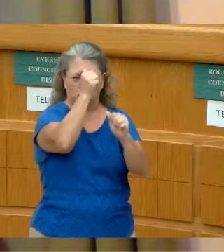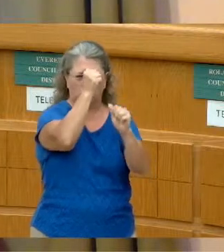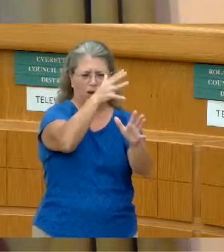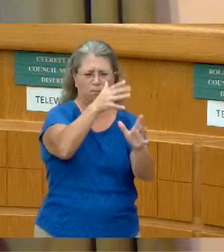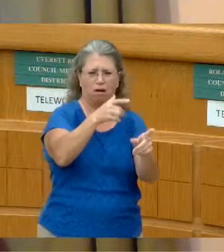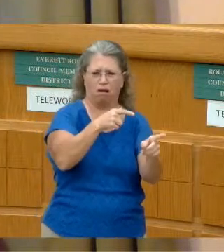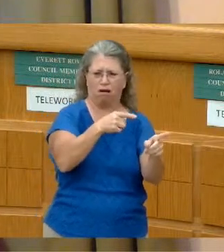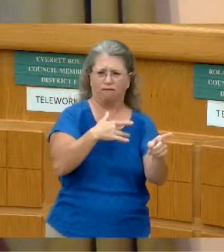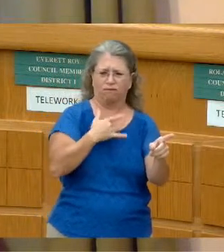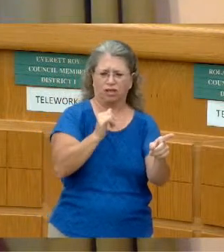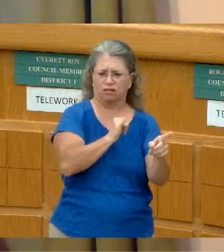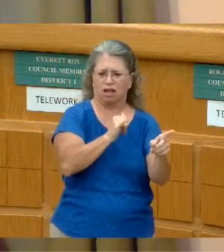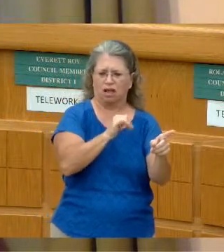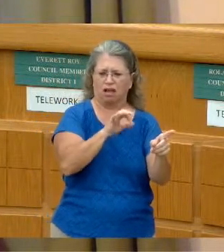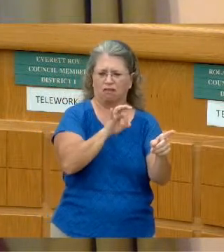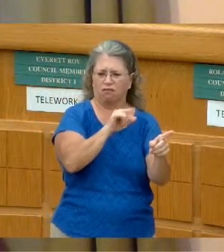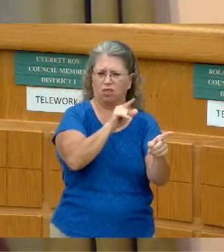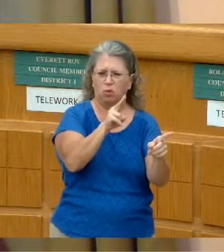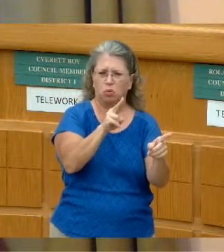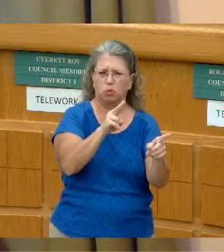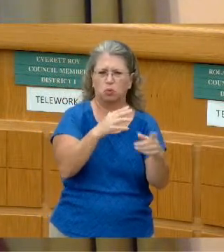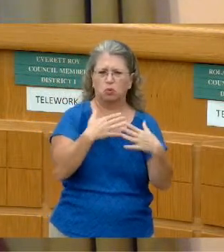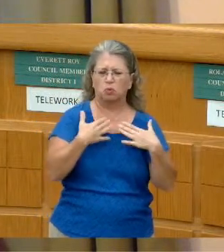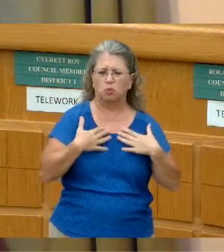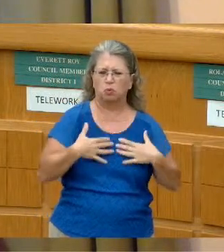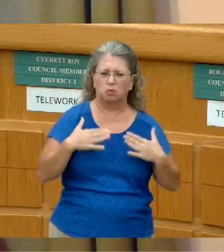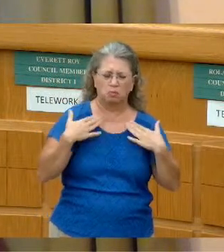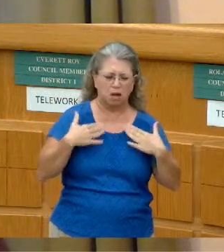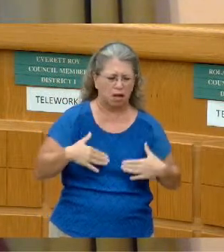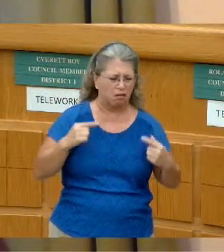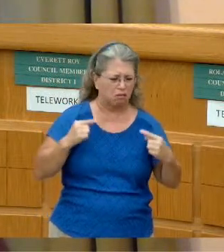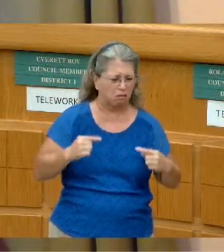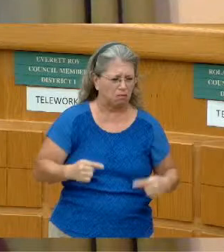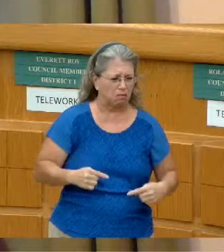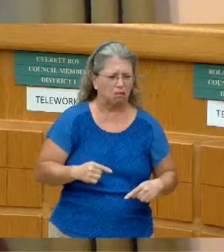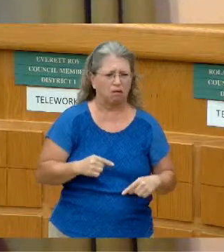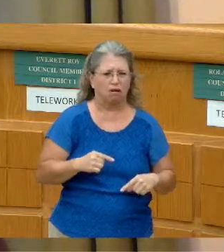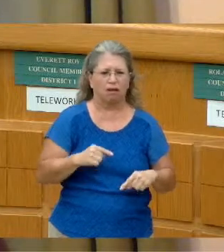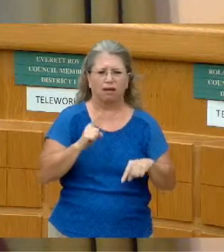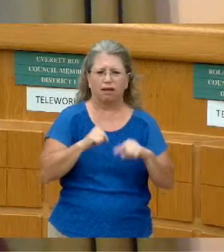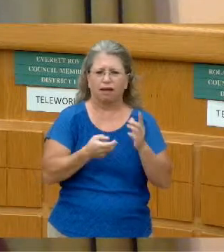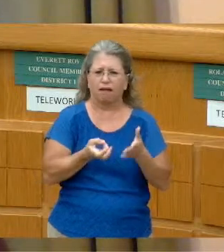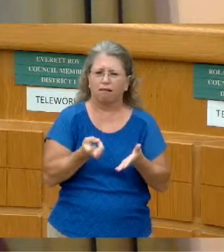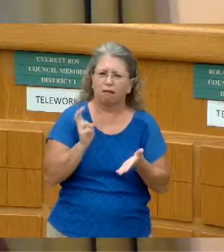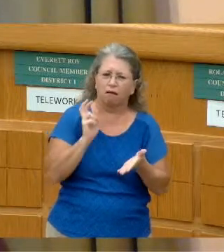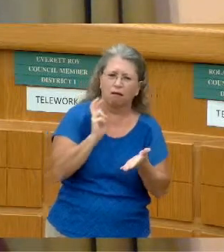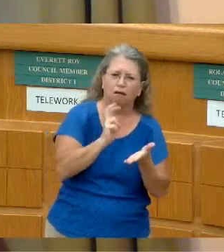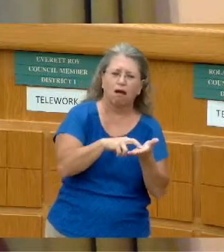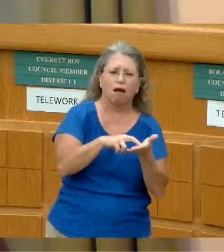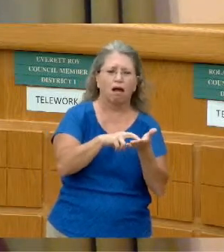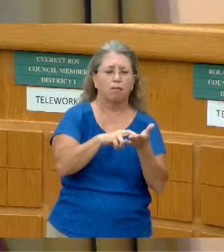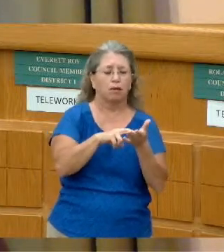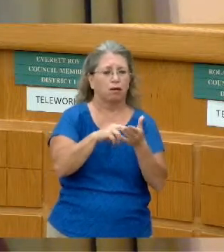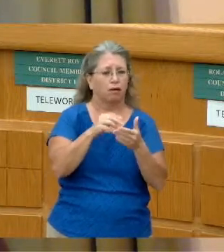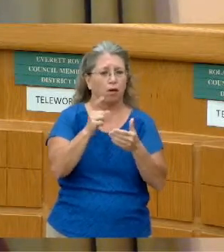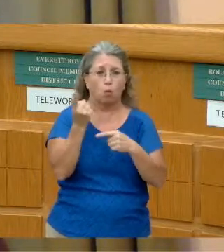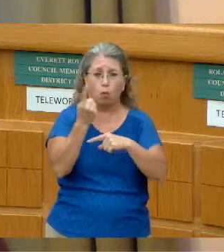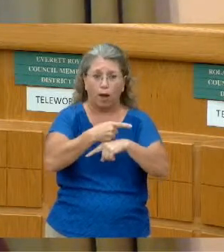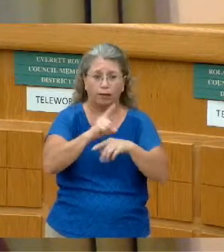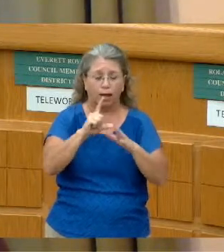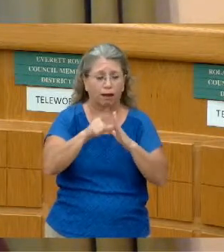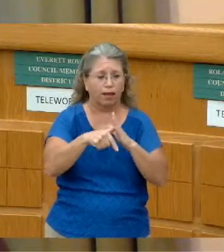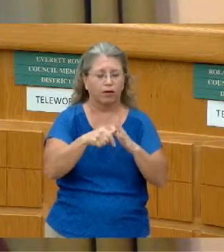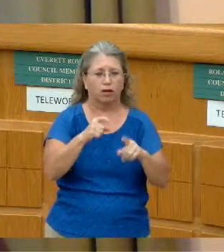His body aches all over, and he can't seem to get out of bed. Within 24 hours, Grandpa John is struggling to breathe and